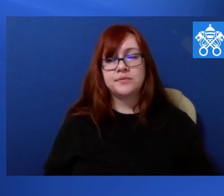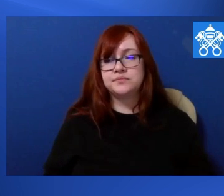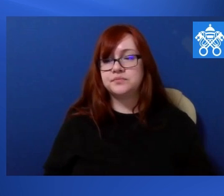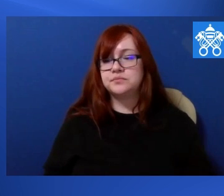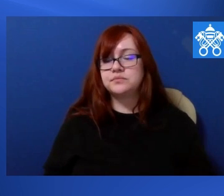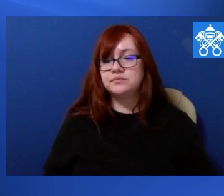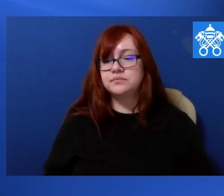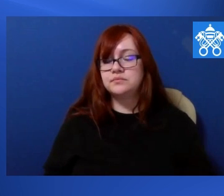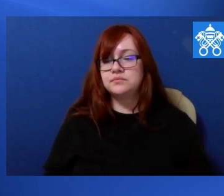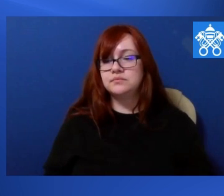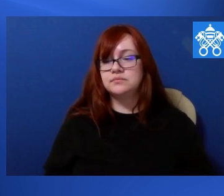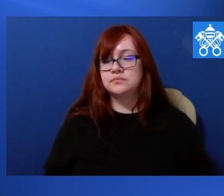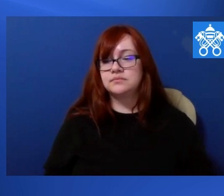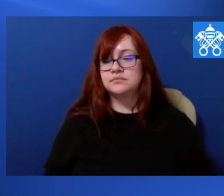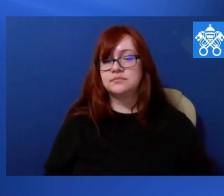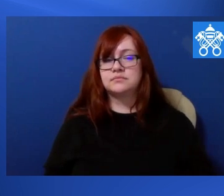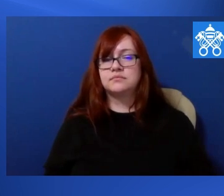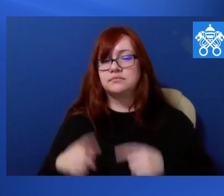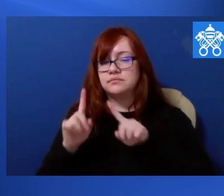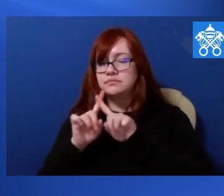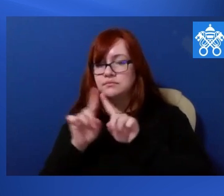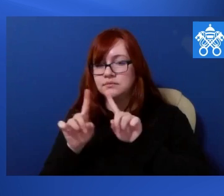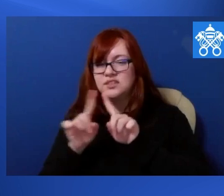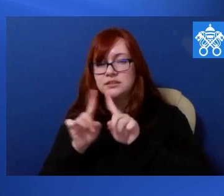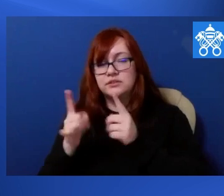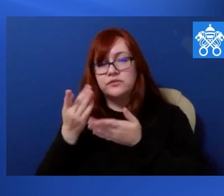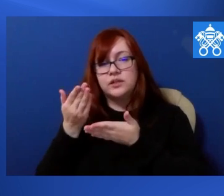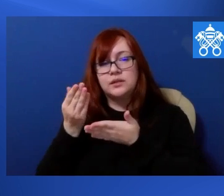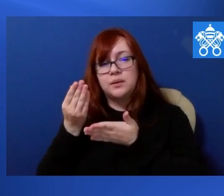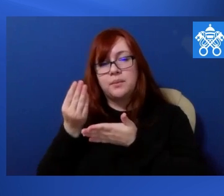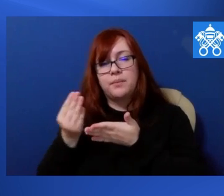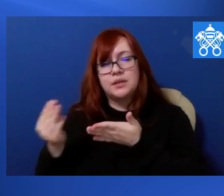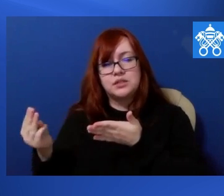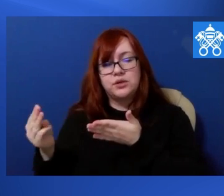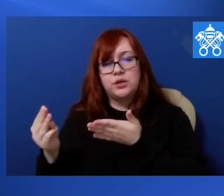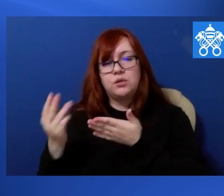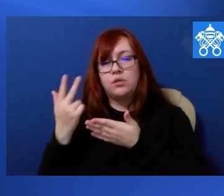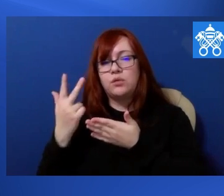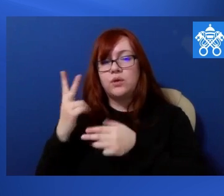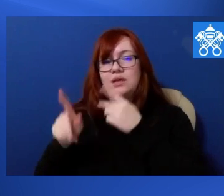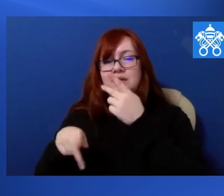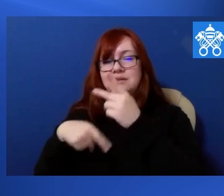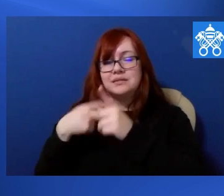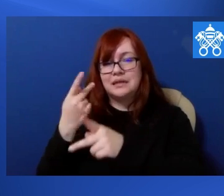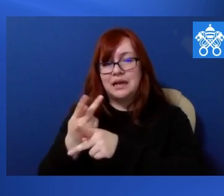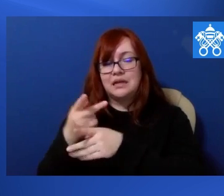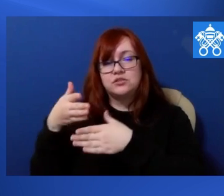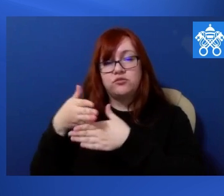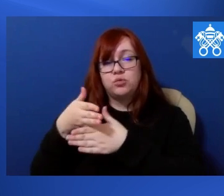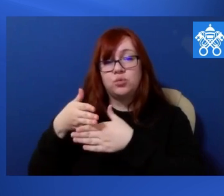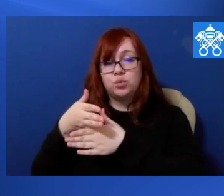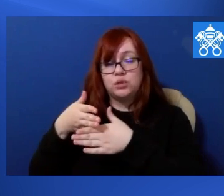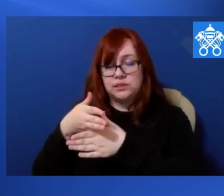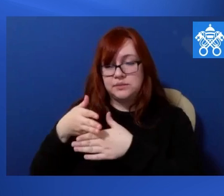It's tempera on chestnut wood boards, three different boards. And when we see that